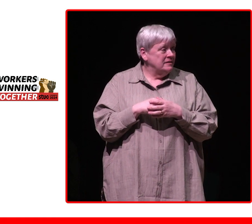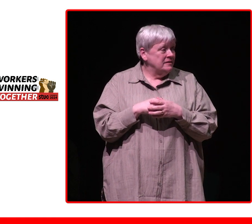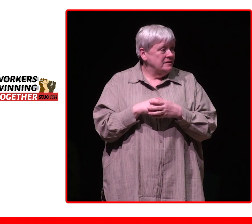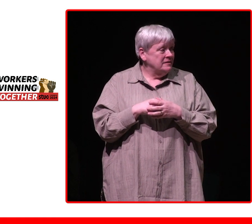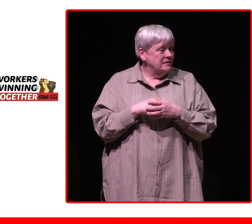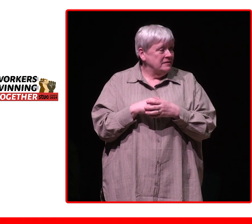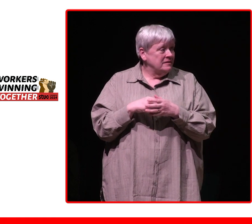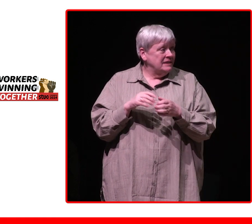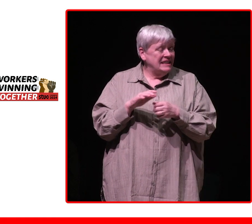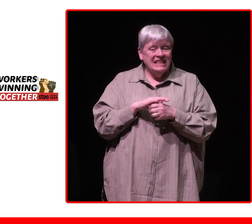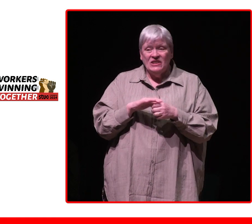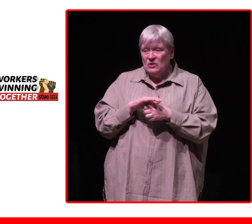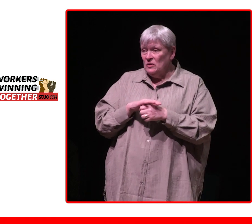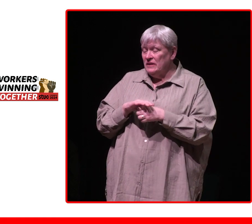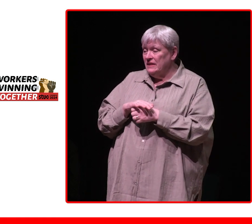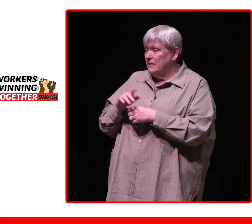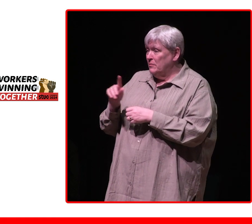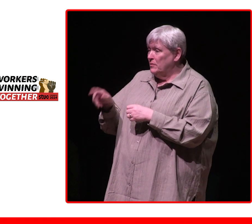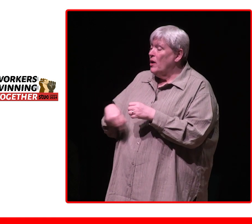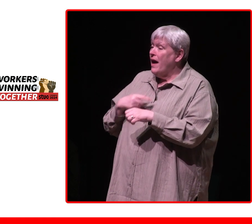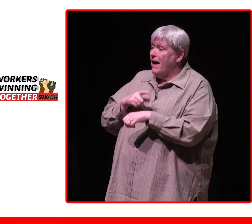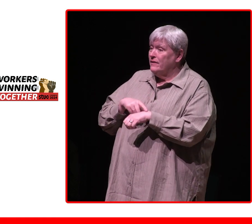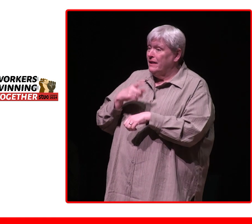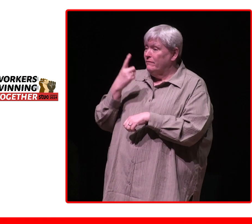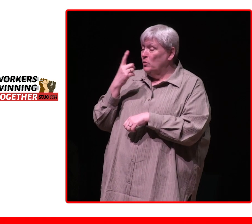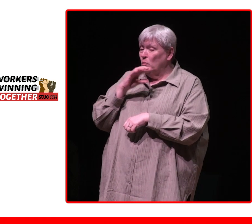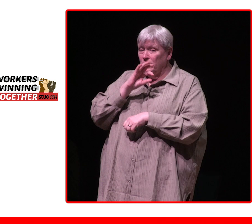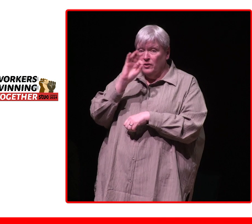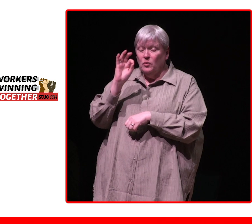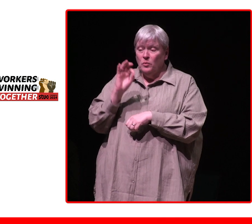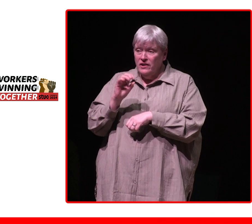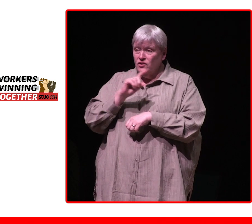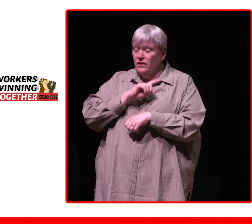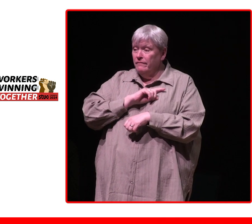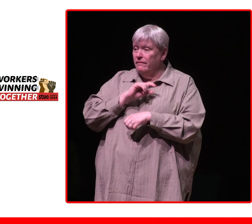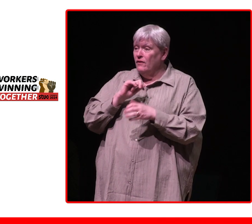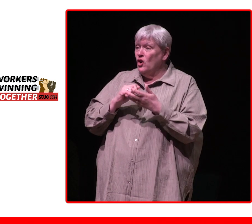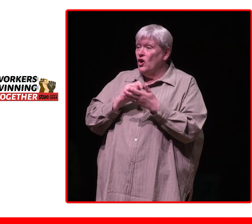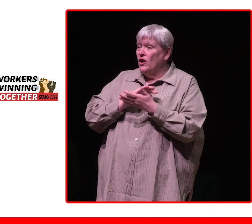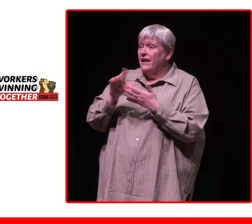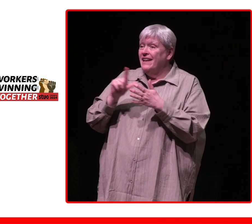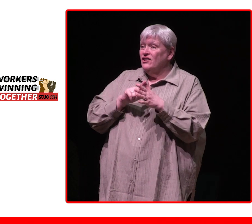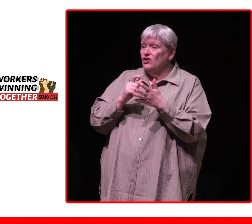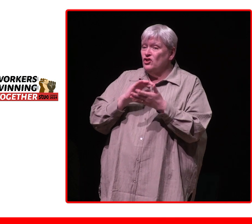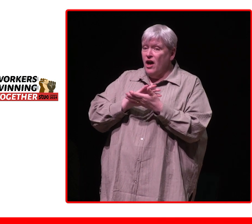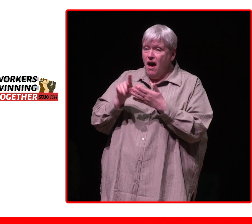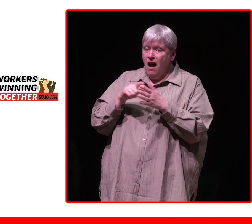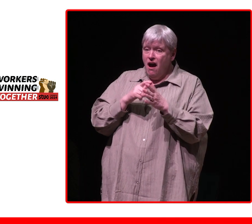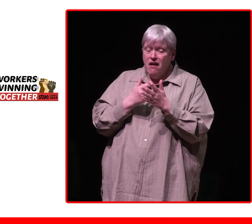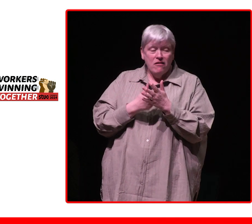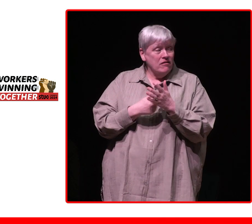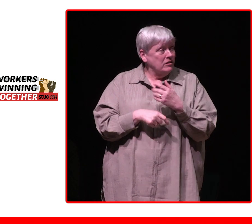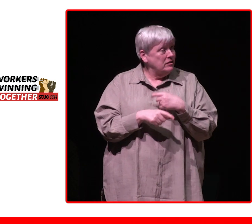that situation. But we do have time for one question for Shahir. And